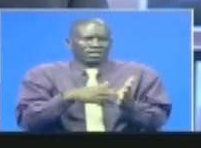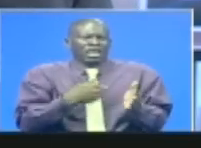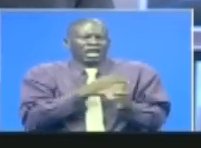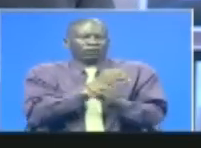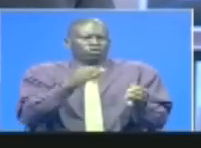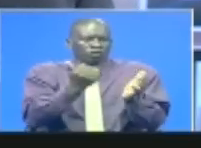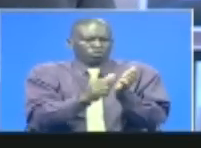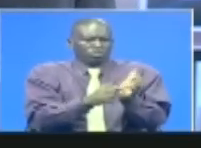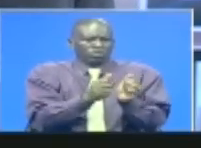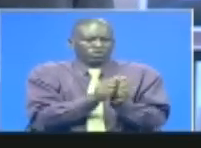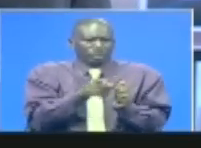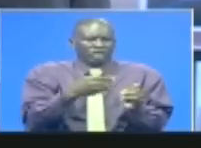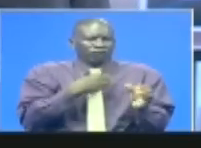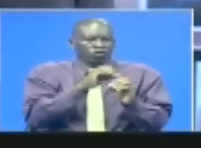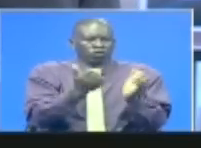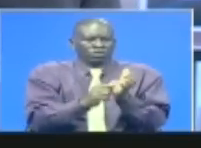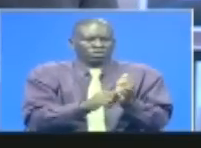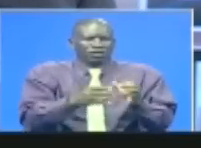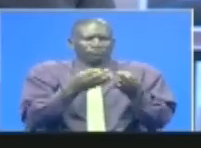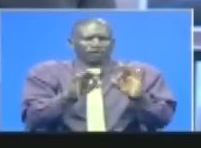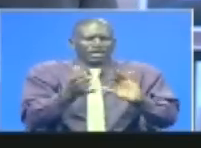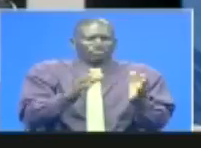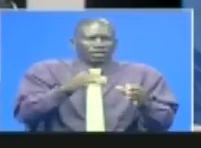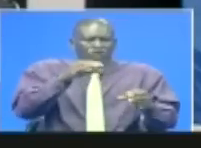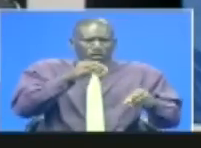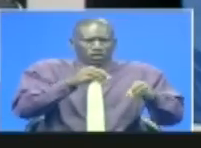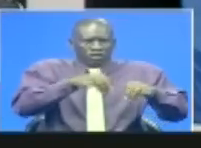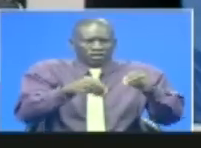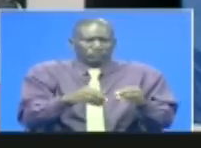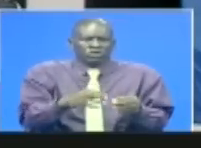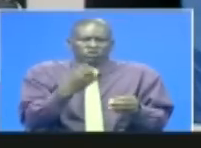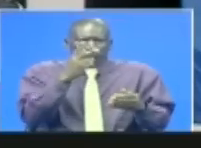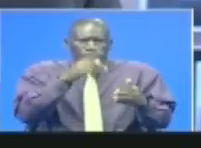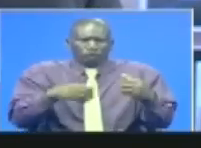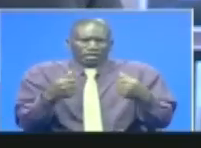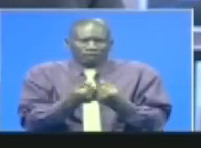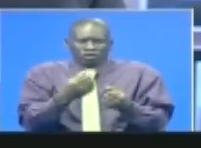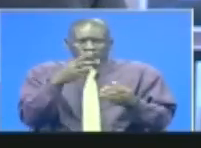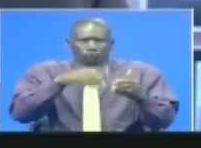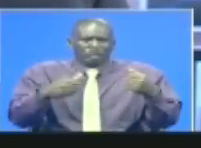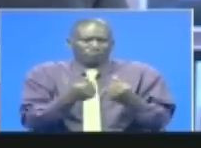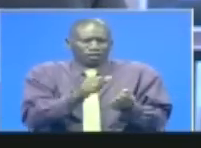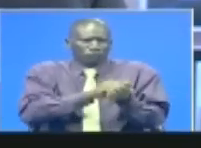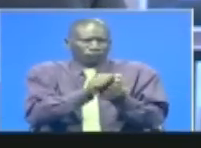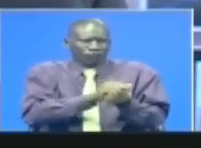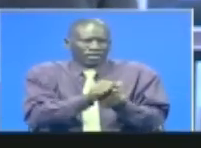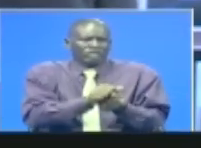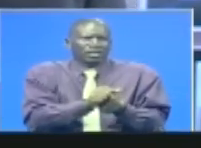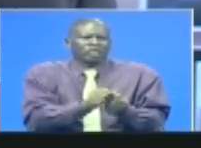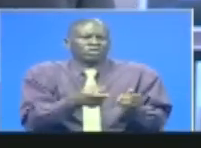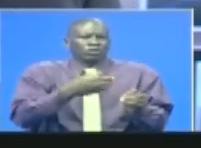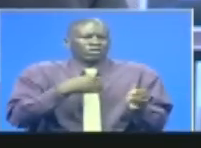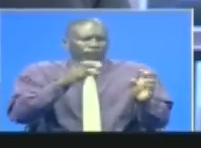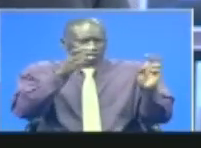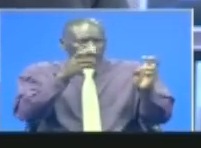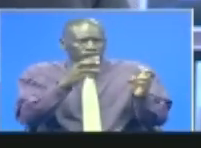with a fair, free and fair nomination. Saw what happened on Friday. We have issues,